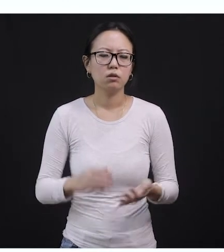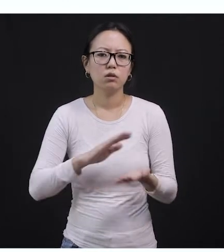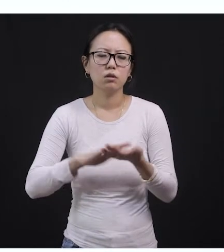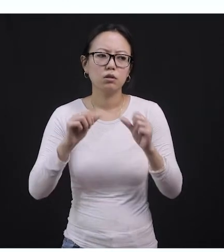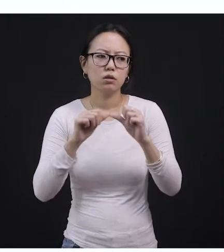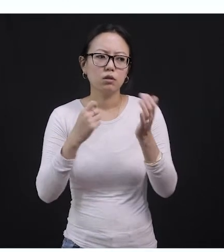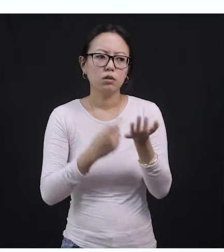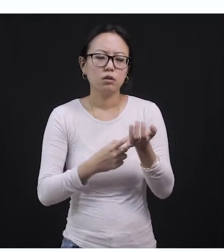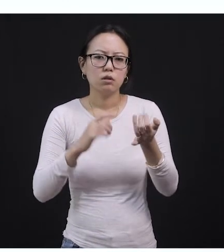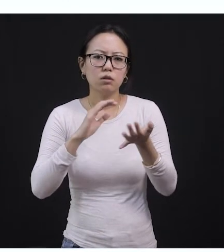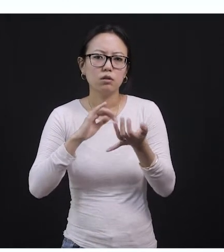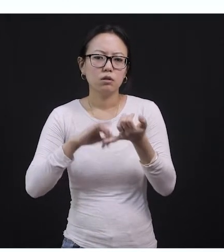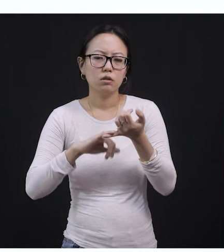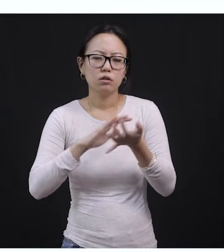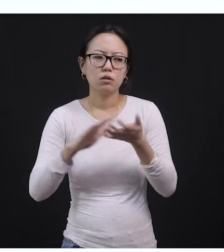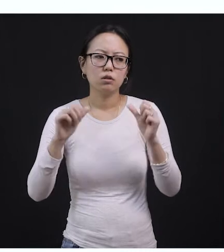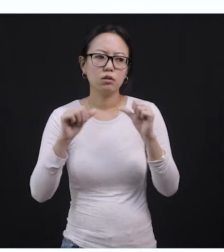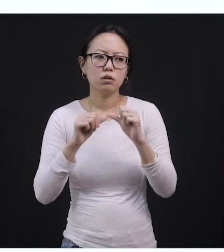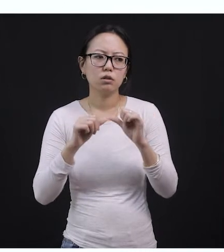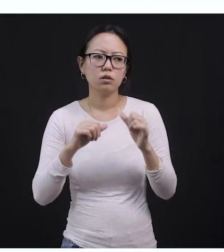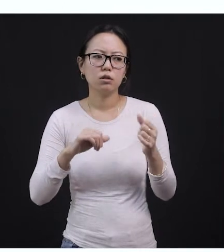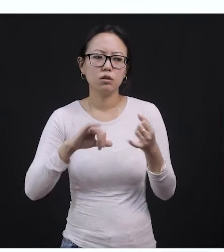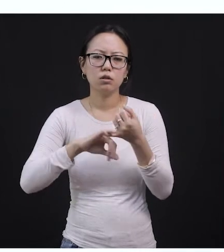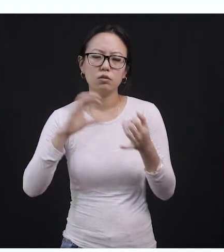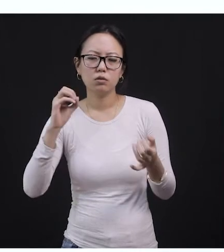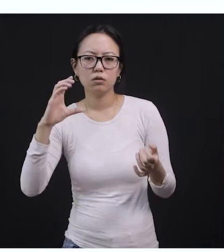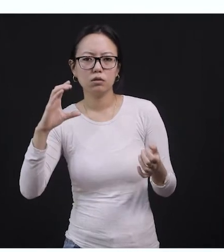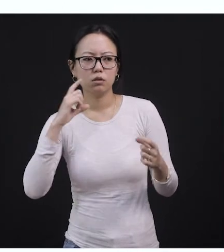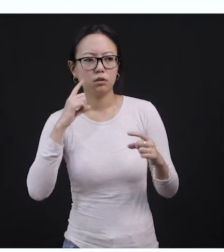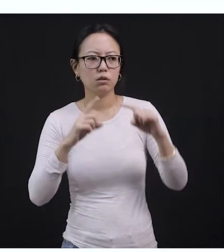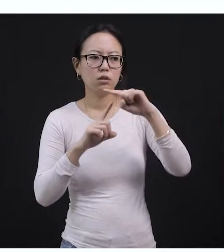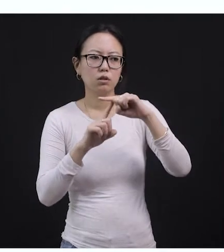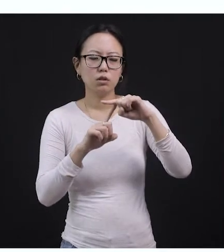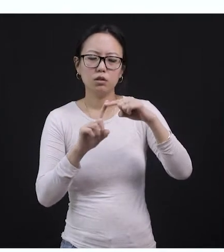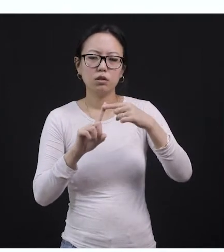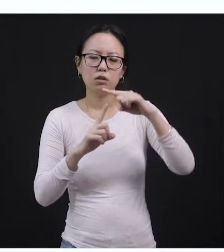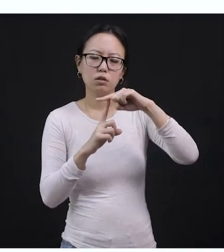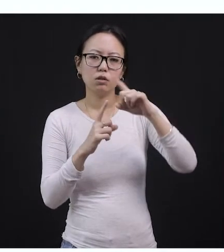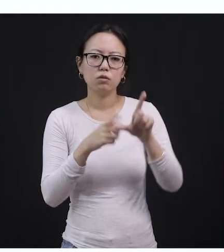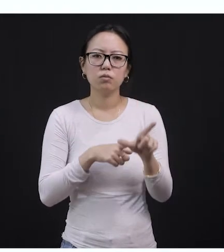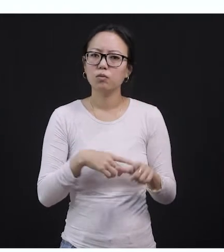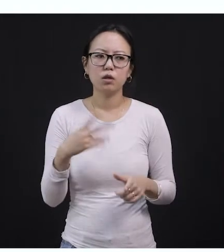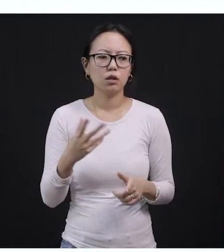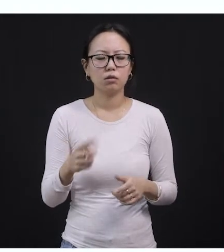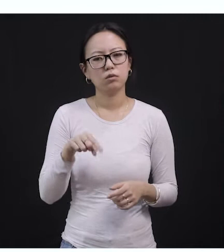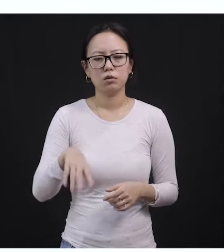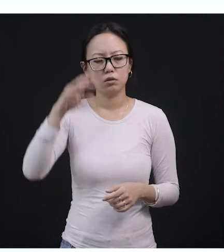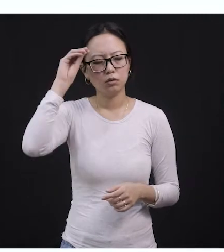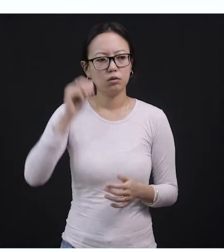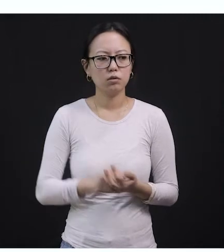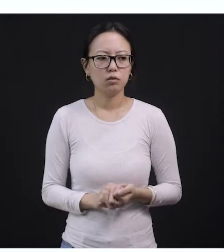of Huizang, the Chinese pilgrim, and Banabhata, we get to know that during the times of